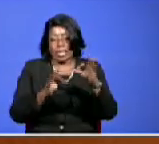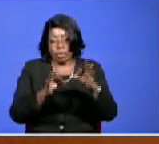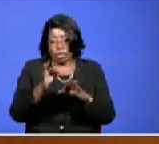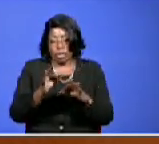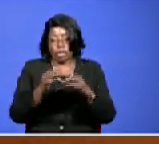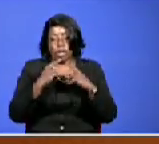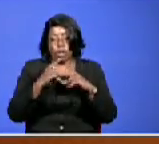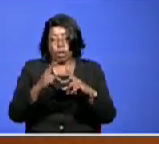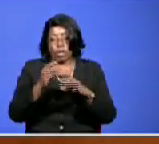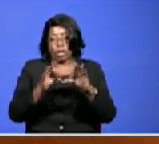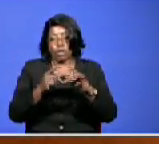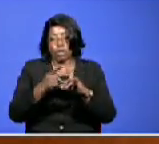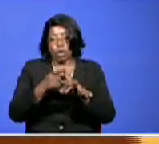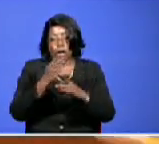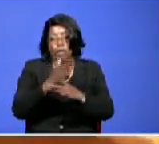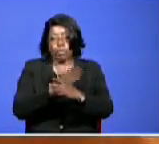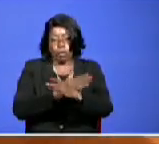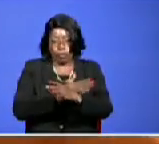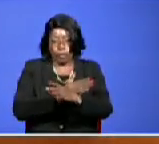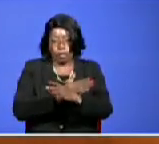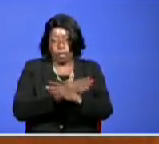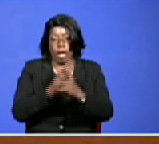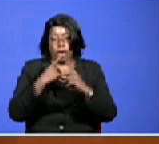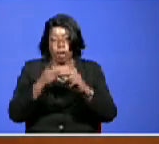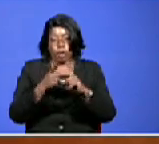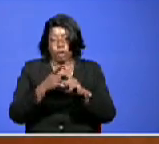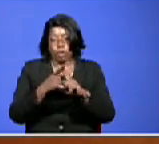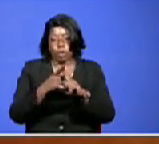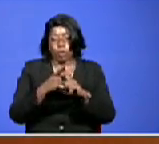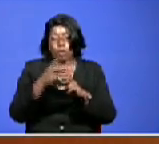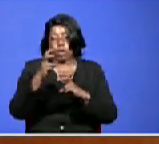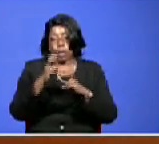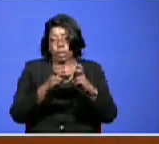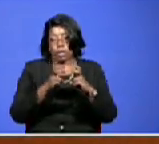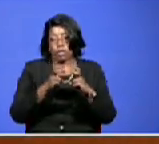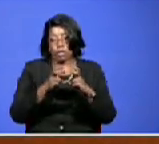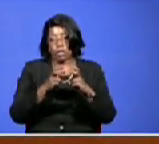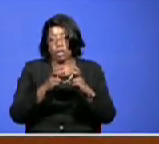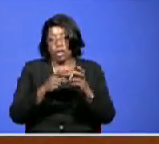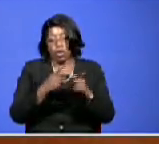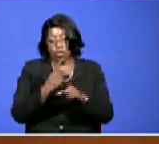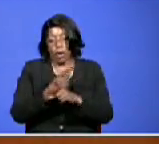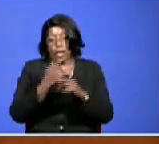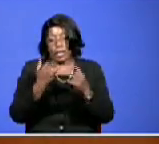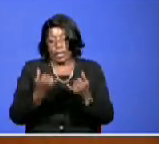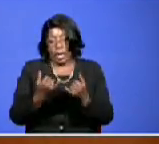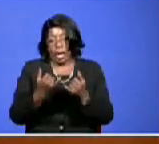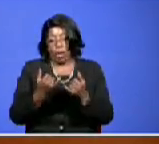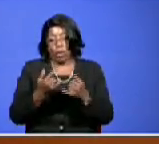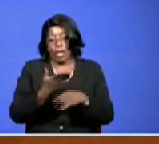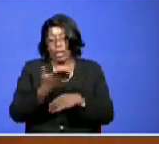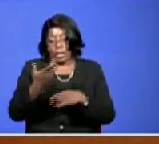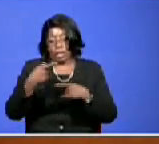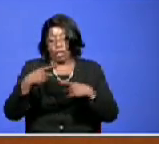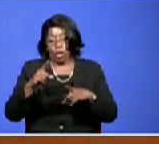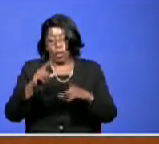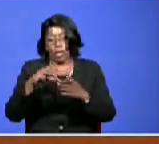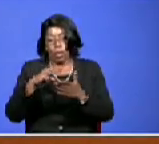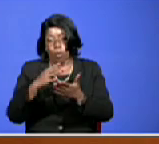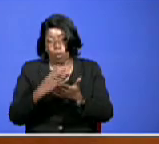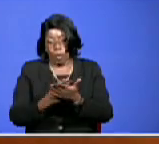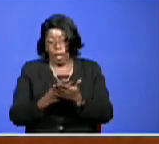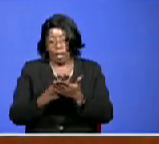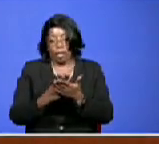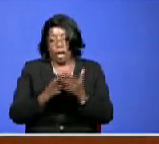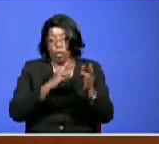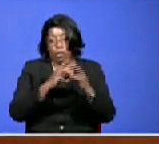you according to your improvements and according to the competition at the show. So right now things are going good. I'm looking forward to the